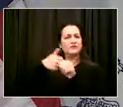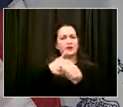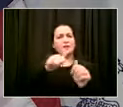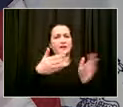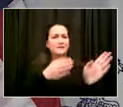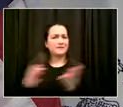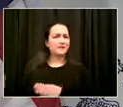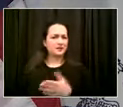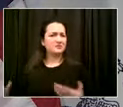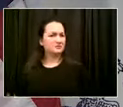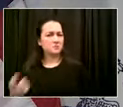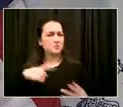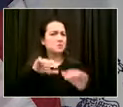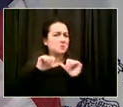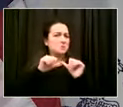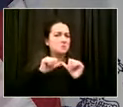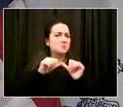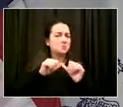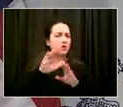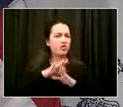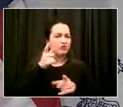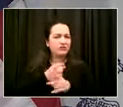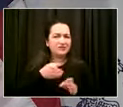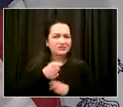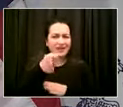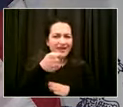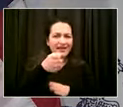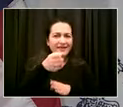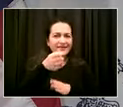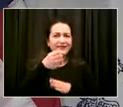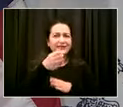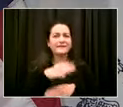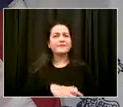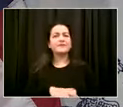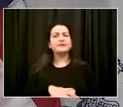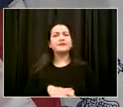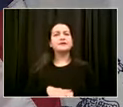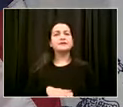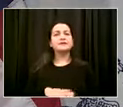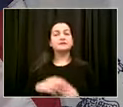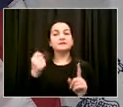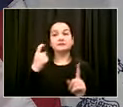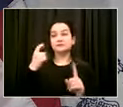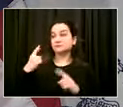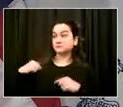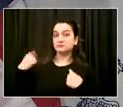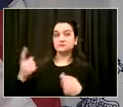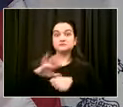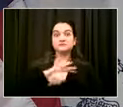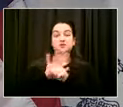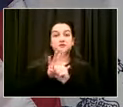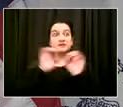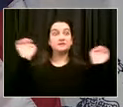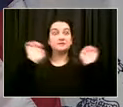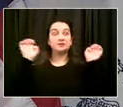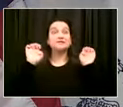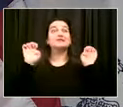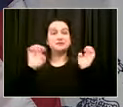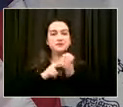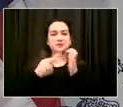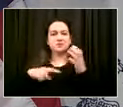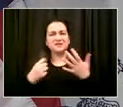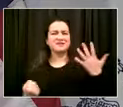it's time to put this into a higher gear and centralize the process with a weekly war room, with a single